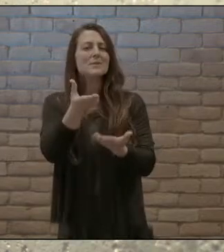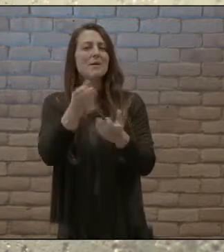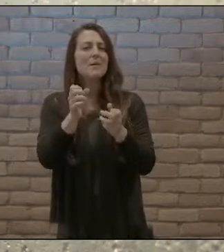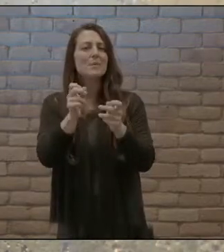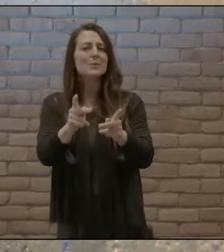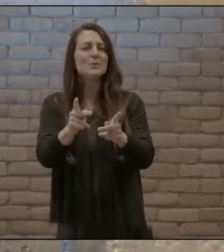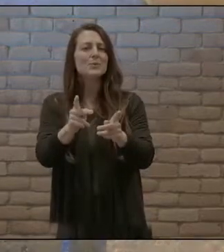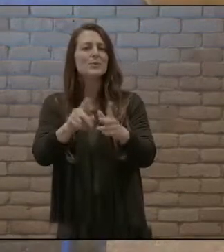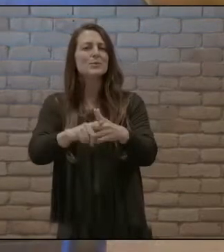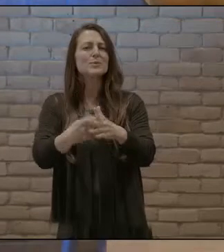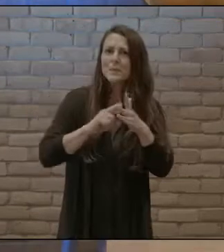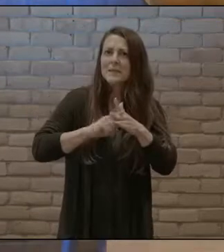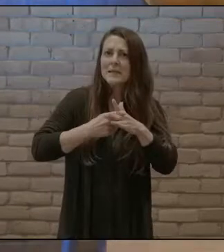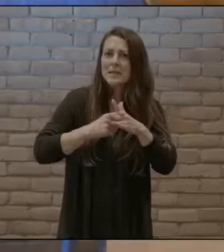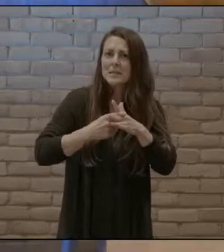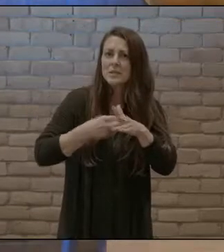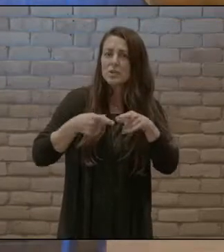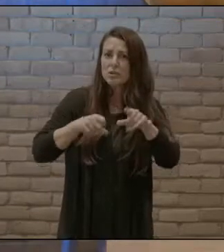new beginnings?